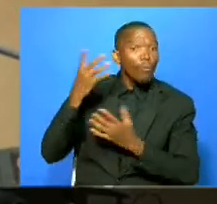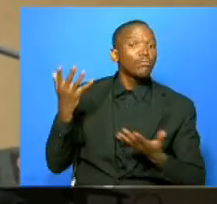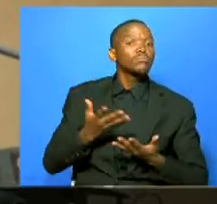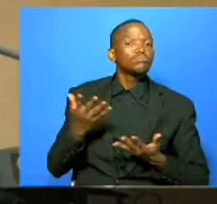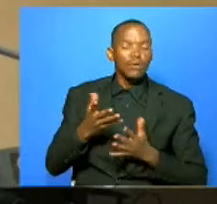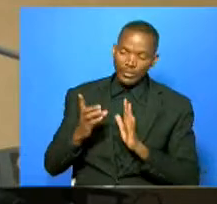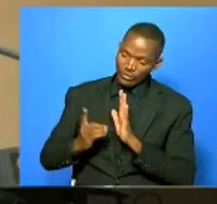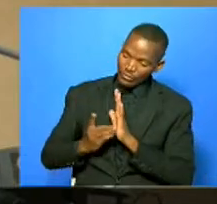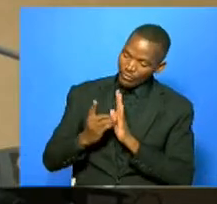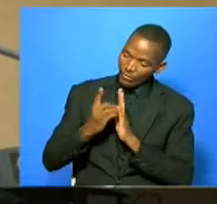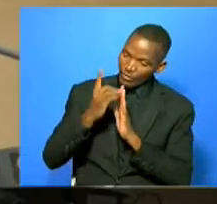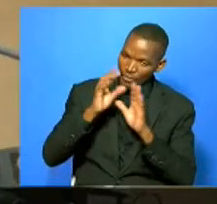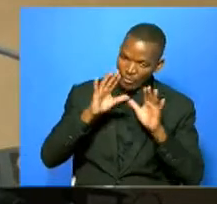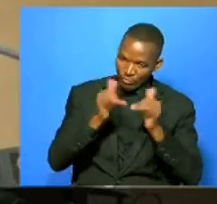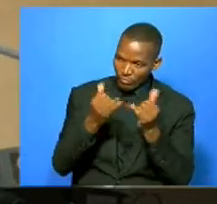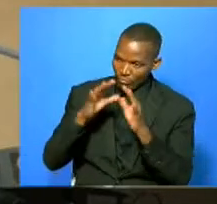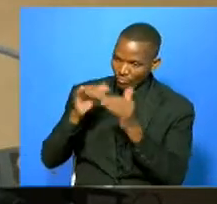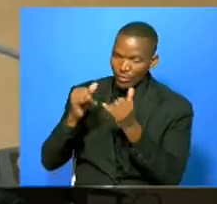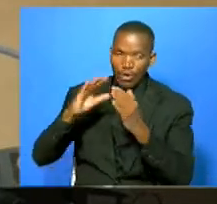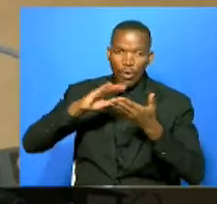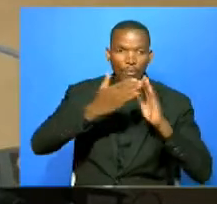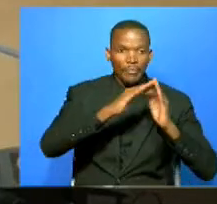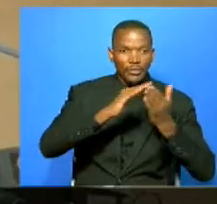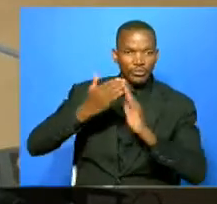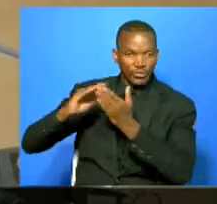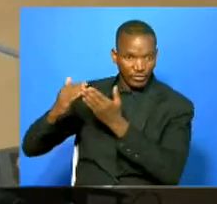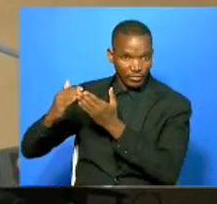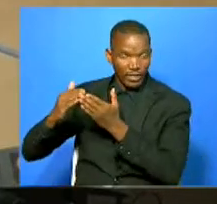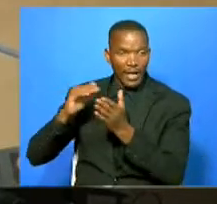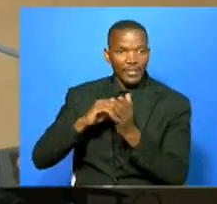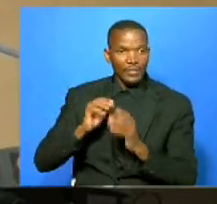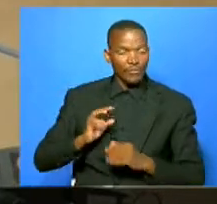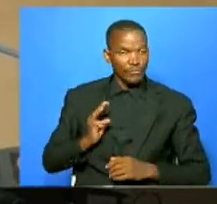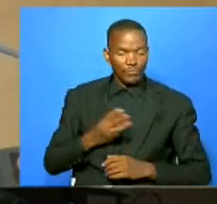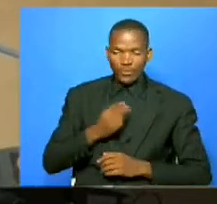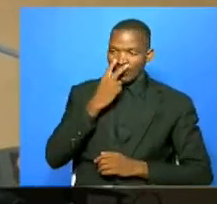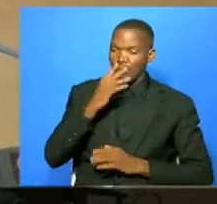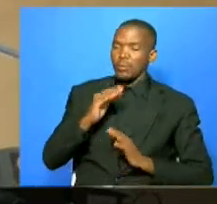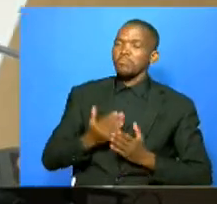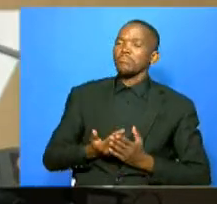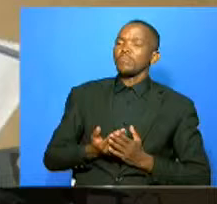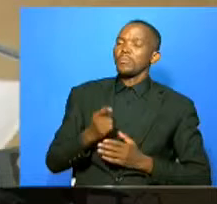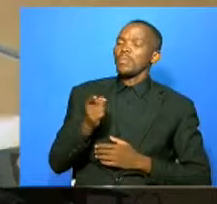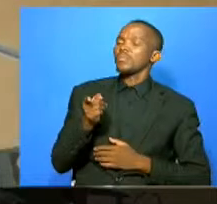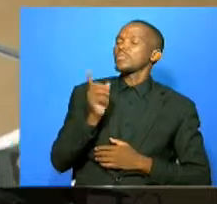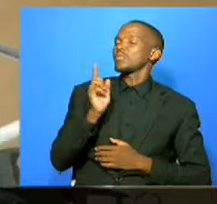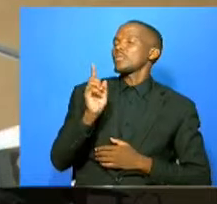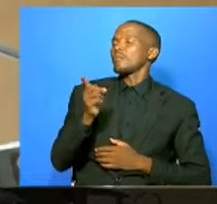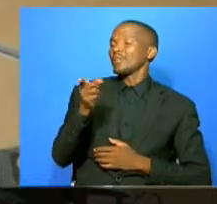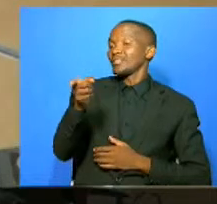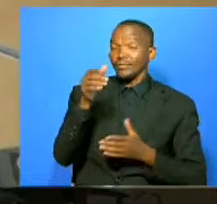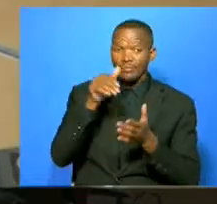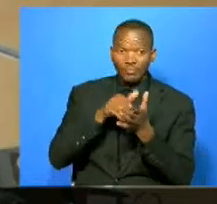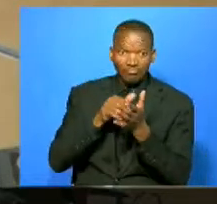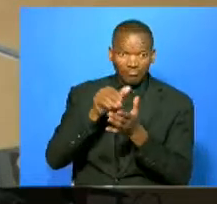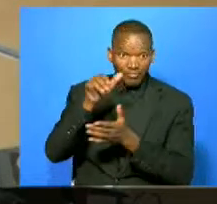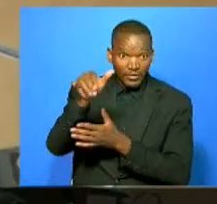their societies and communities. We have long since realized that there is